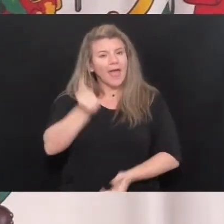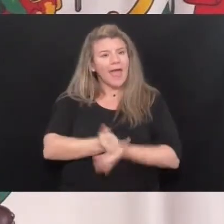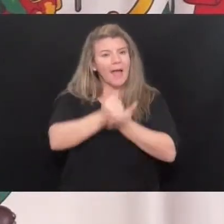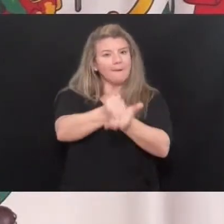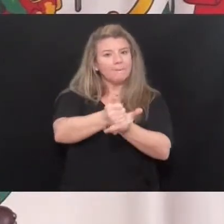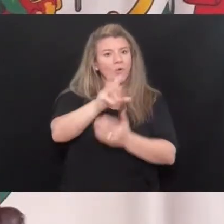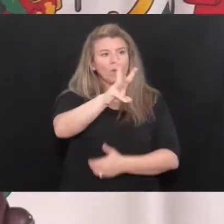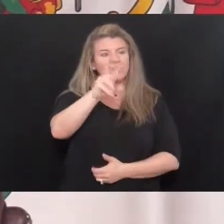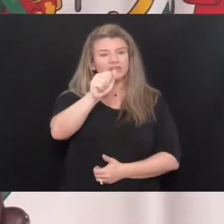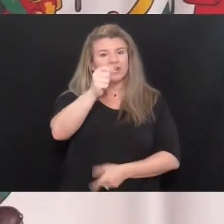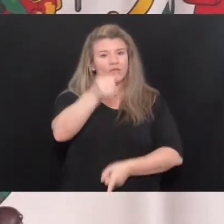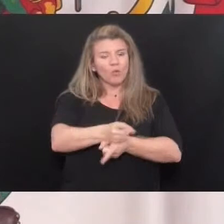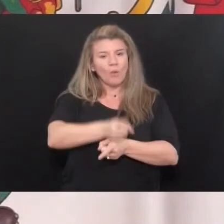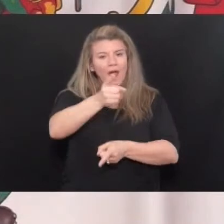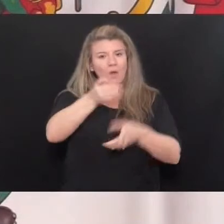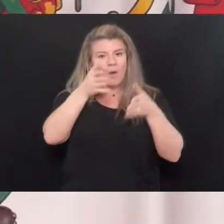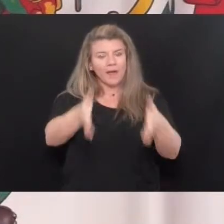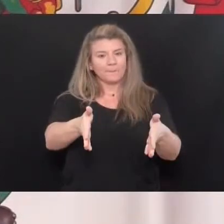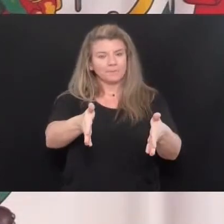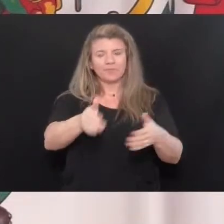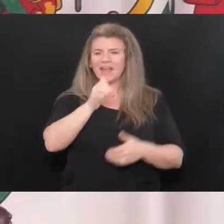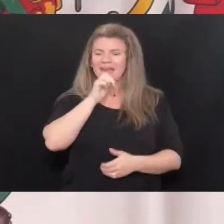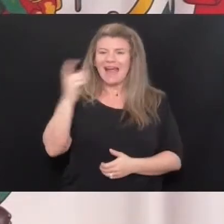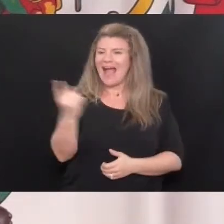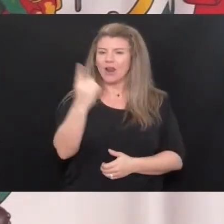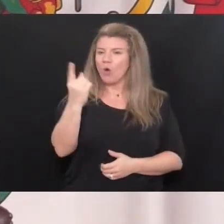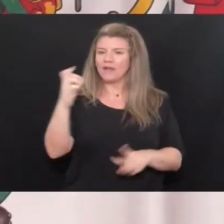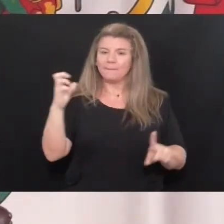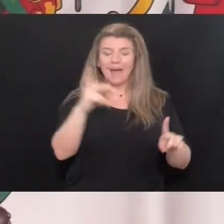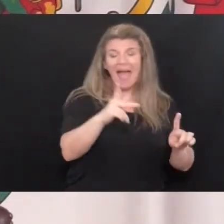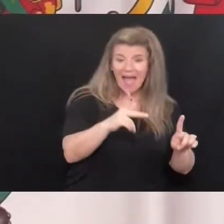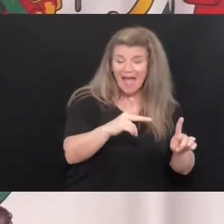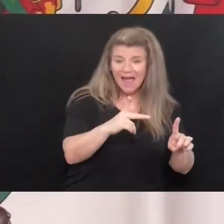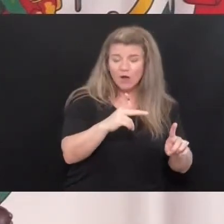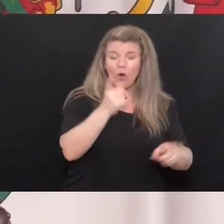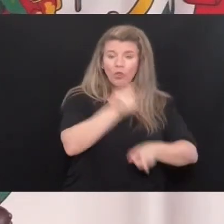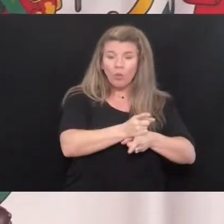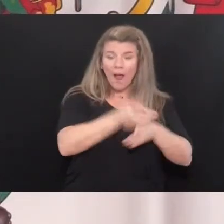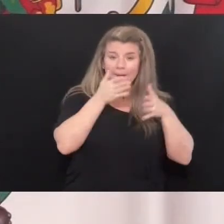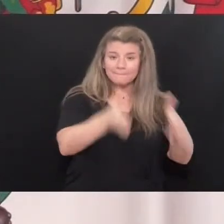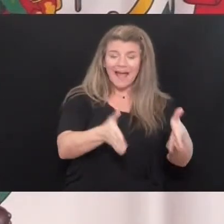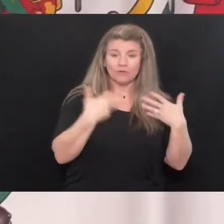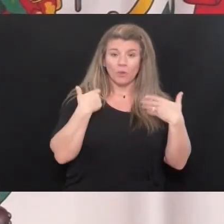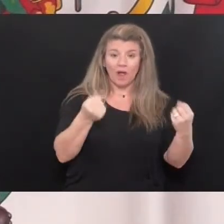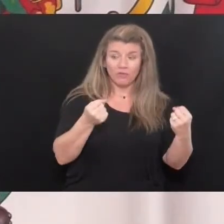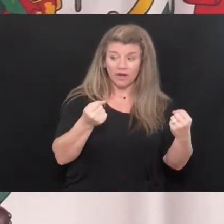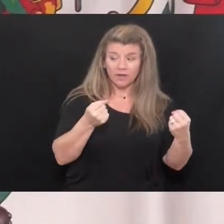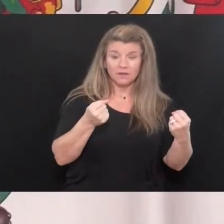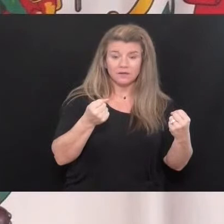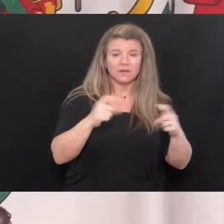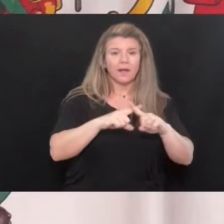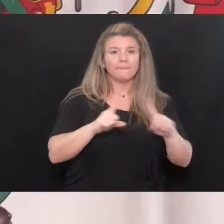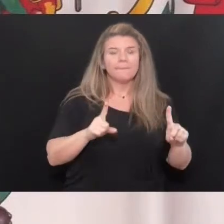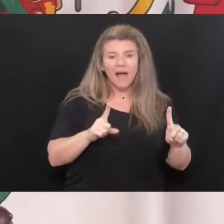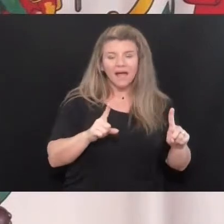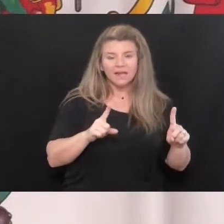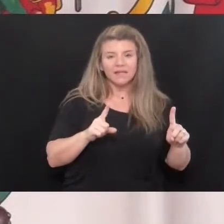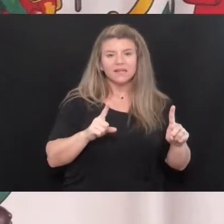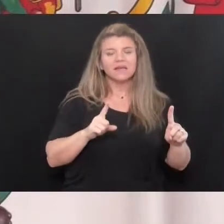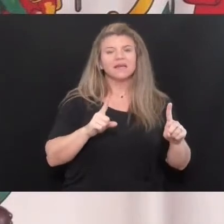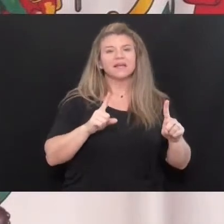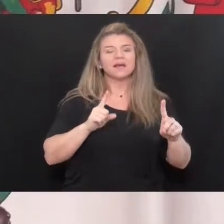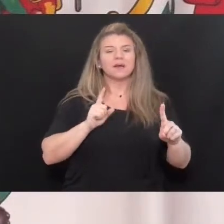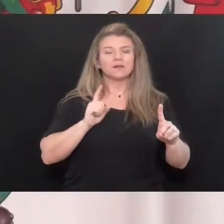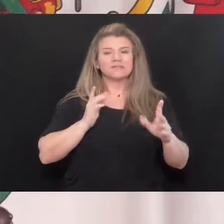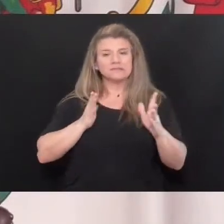Virginia to not only getting us back on the path to recovery, but absolutely